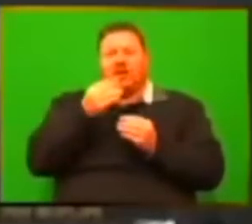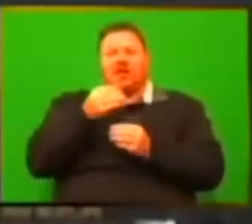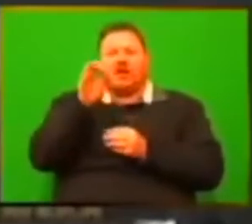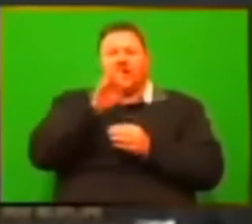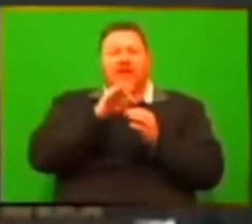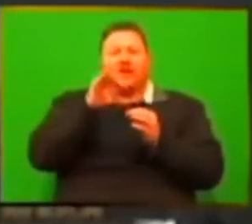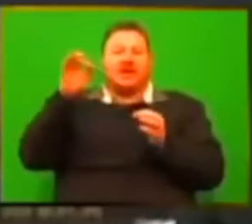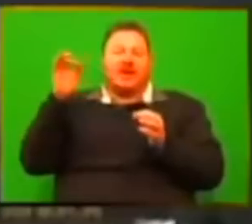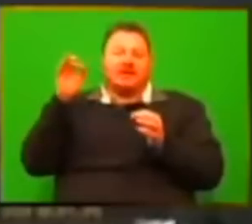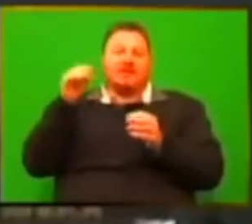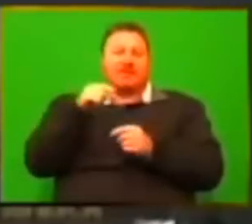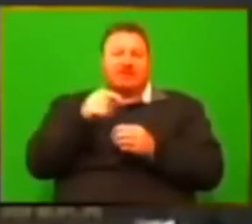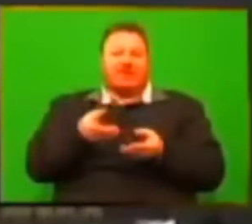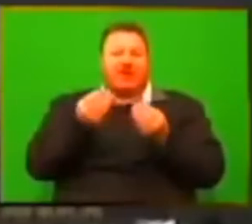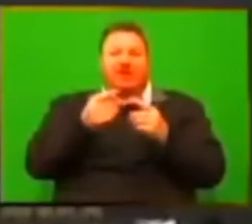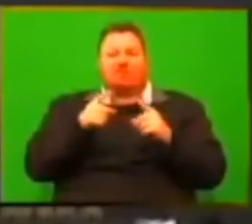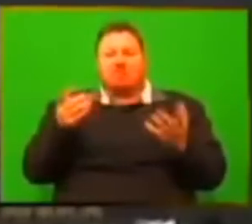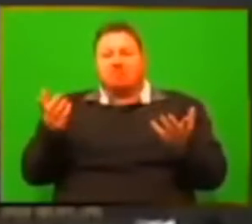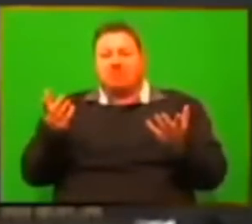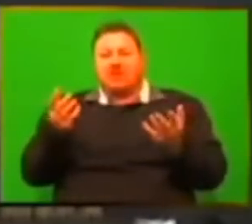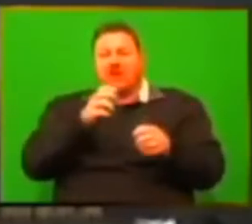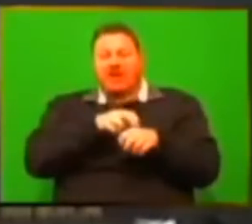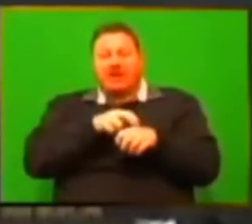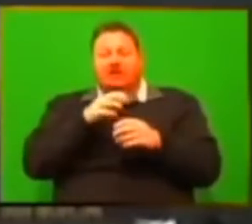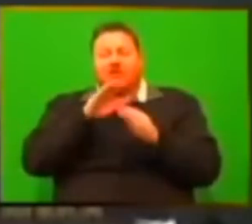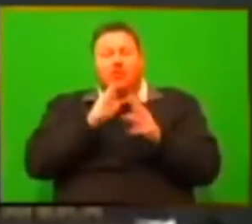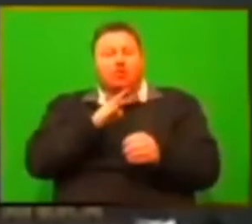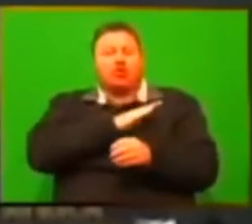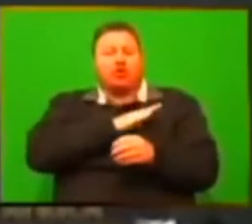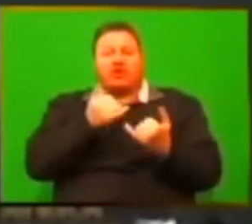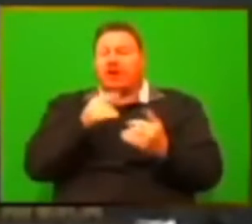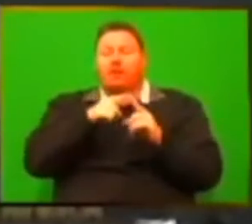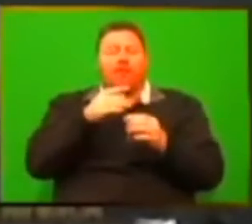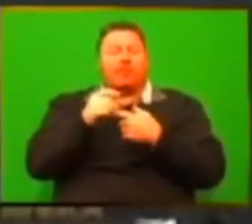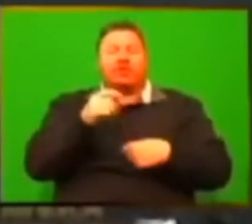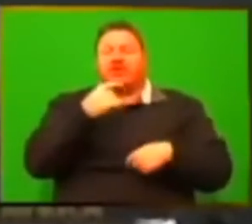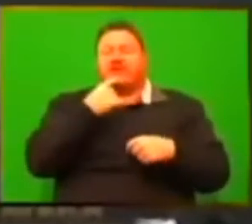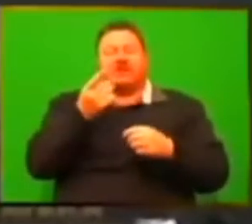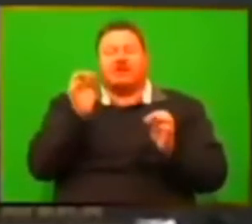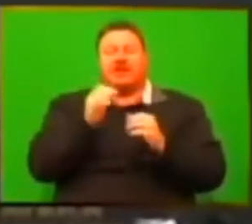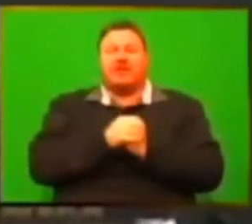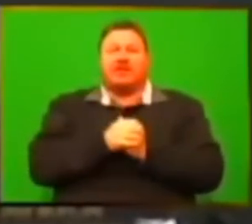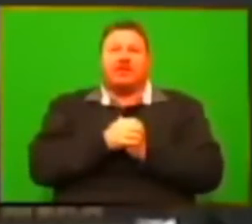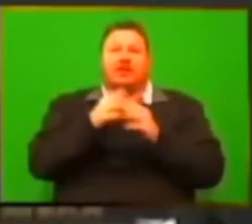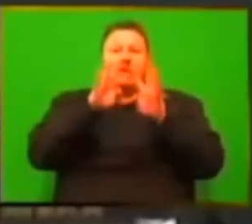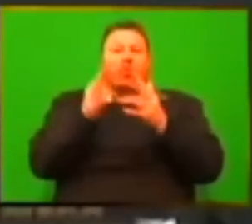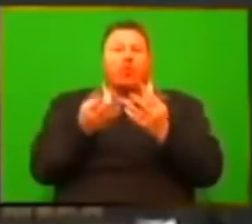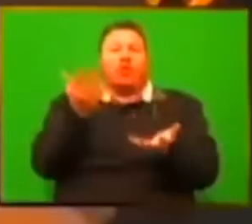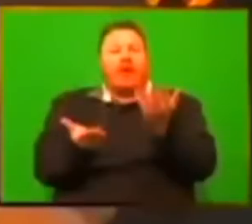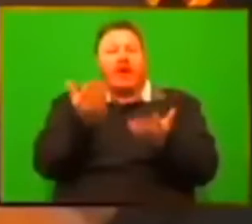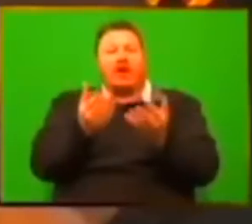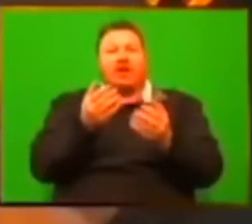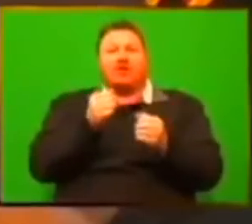global security, but your president said nothing about that. Even if the global balance of forces does not matter to you,